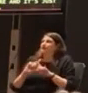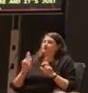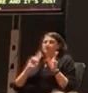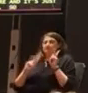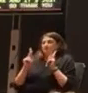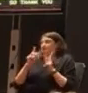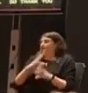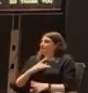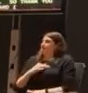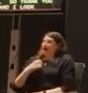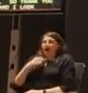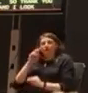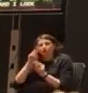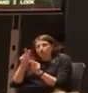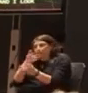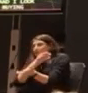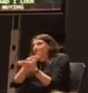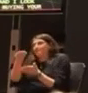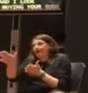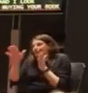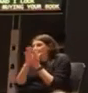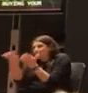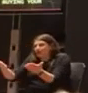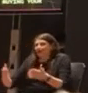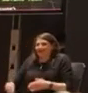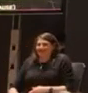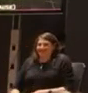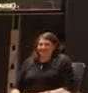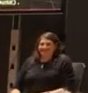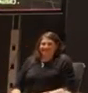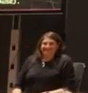look forward to buying your book.